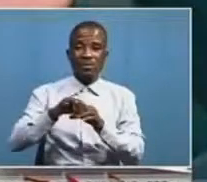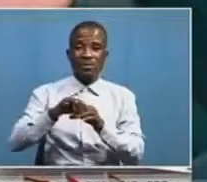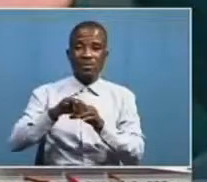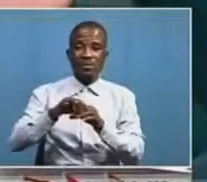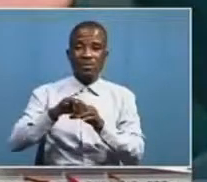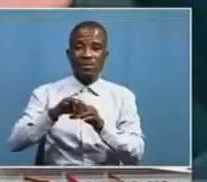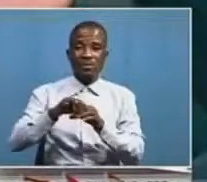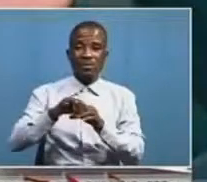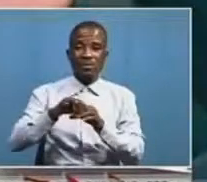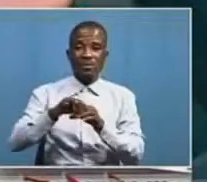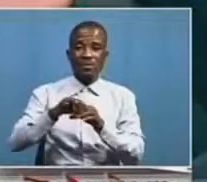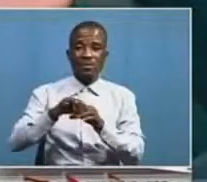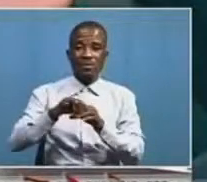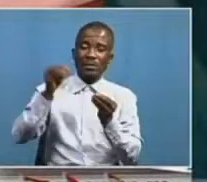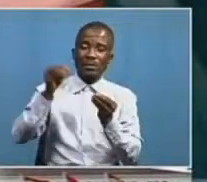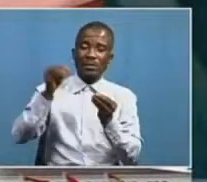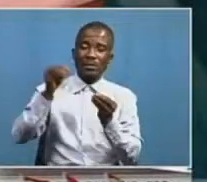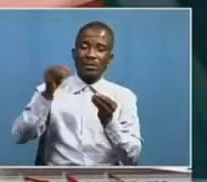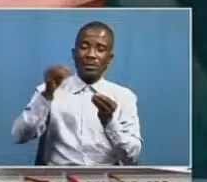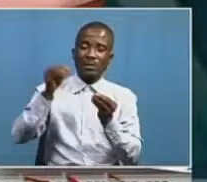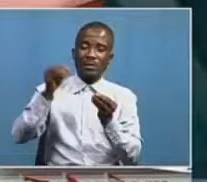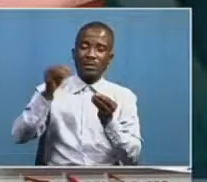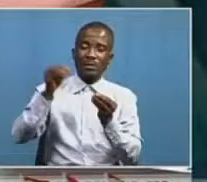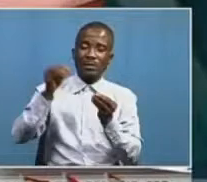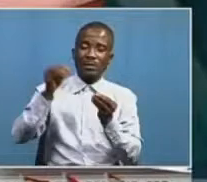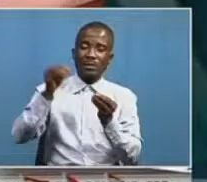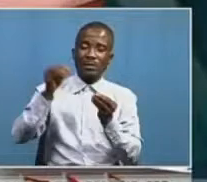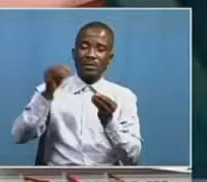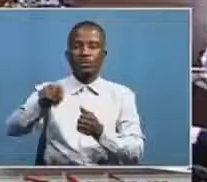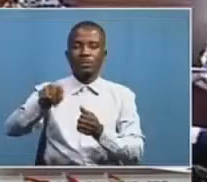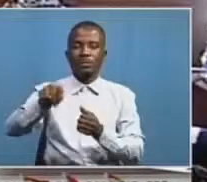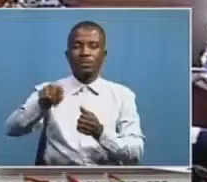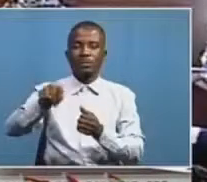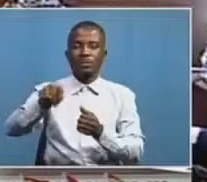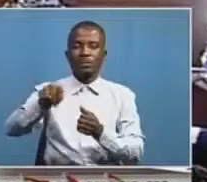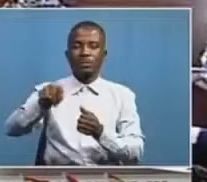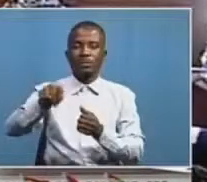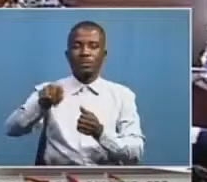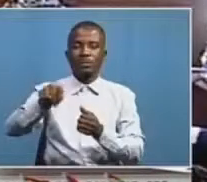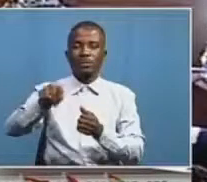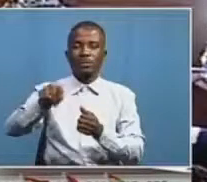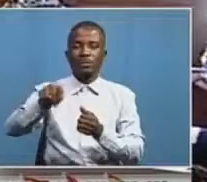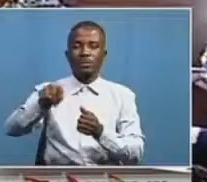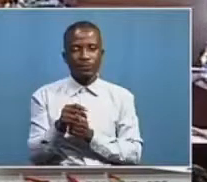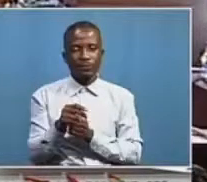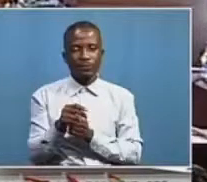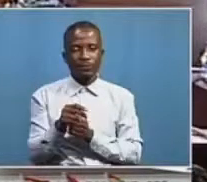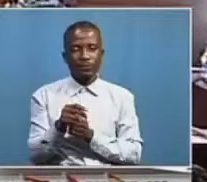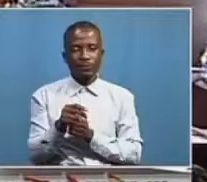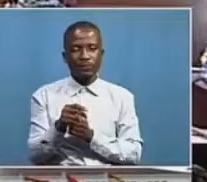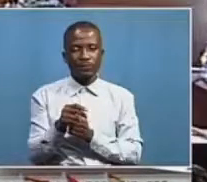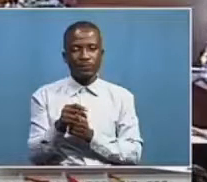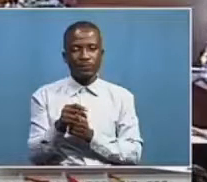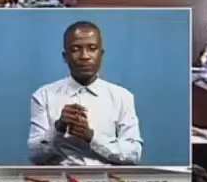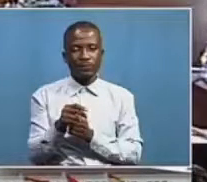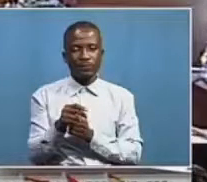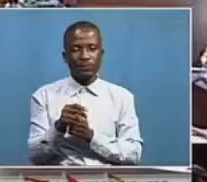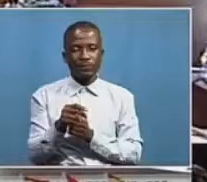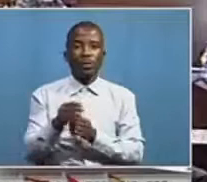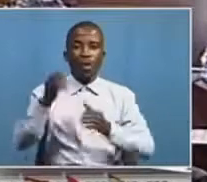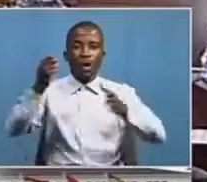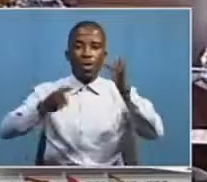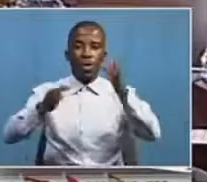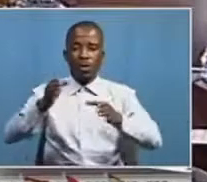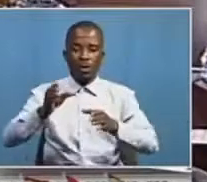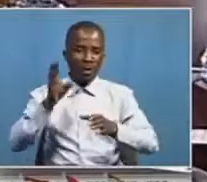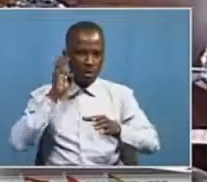4,693 took place at all in favor of second respondents as alleged by PW1 in Exhibit F, this court would